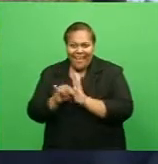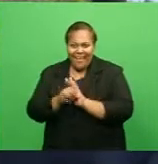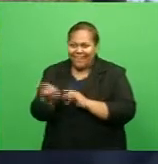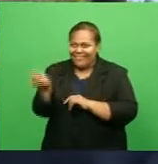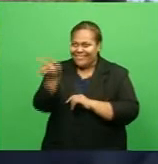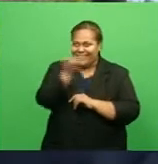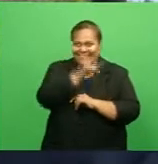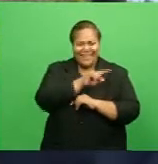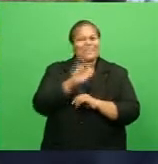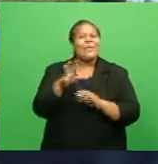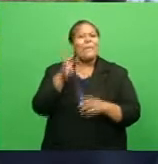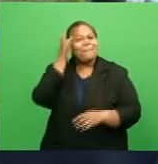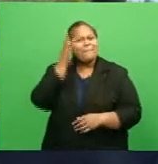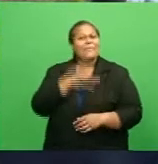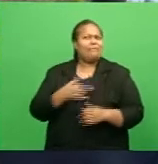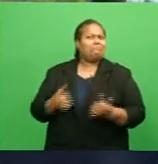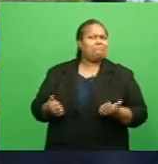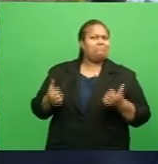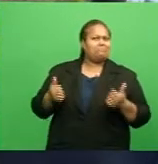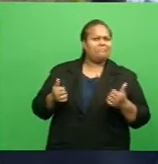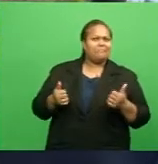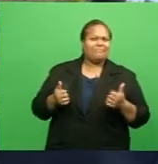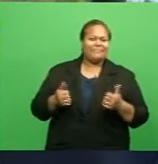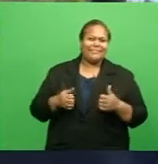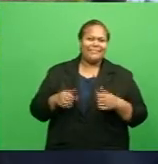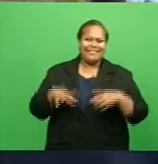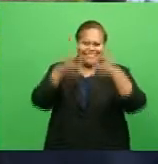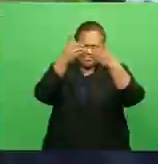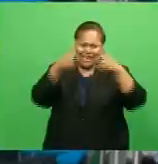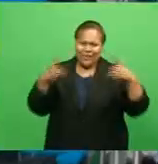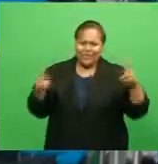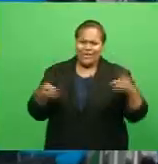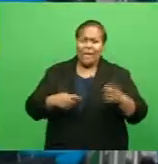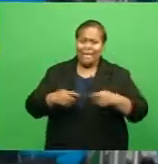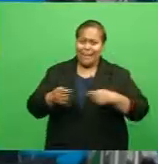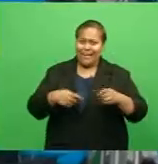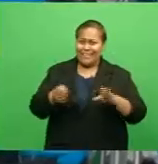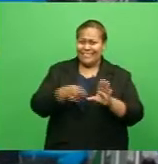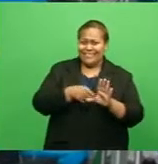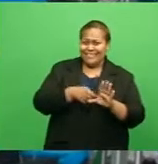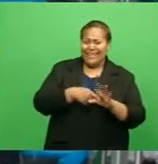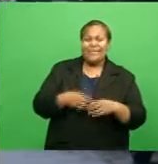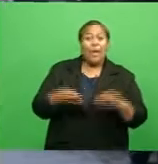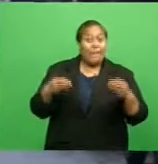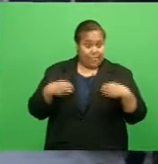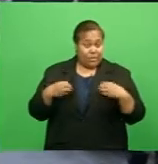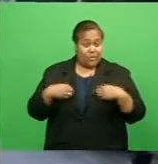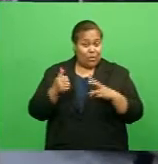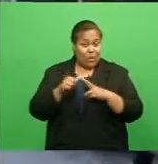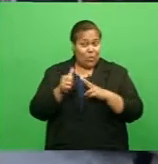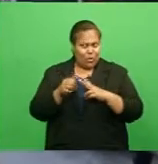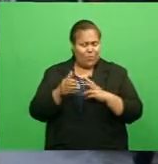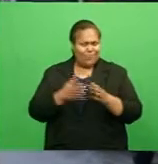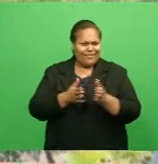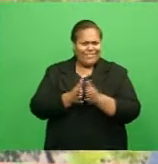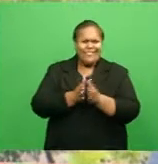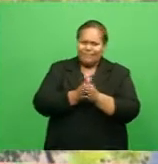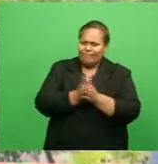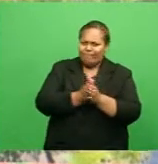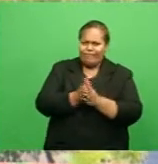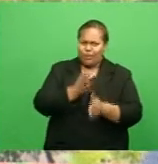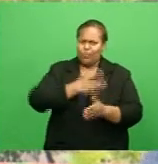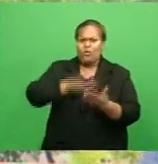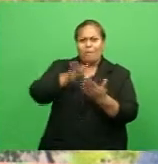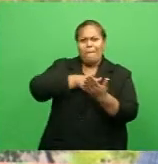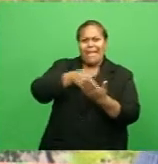believe that should be awarded the prize. Business houses have also shown interest to paint the city blue. It's getting